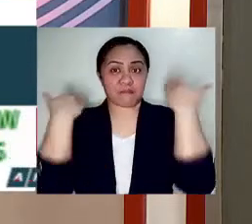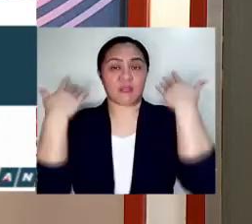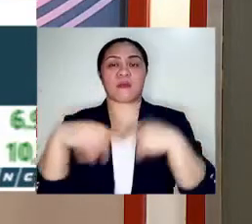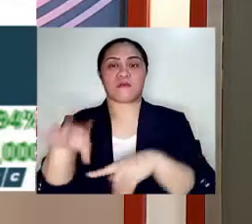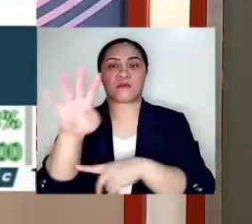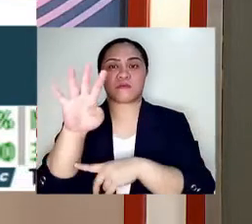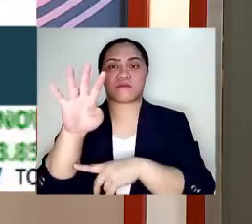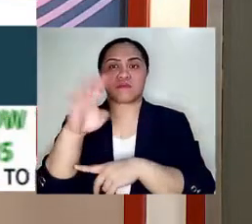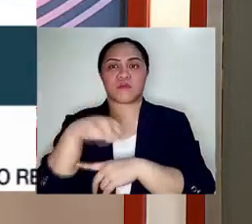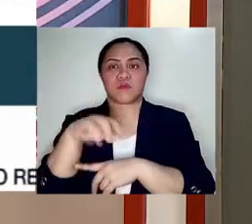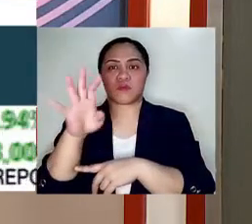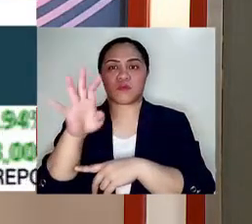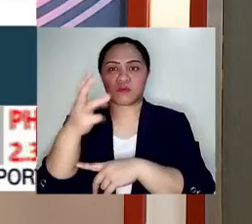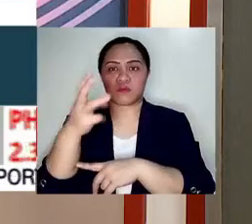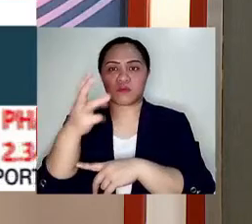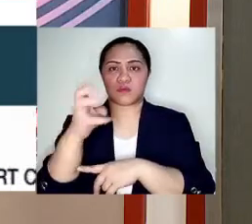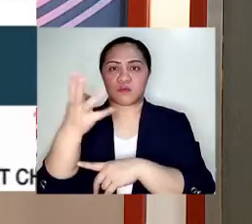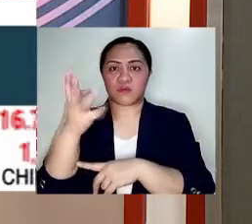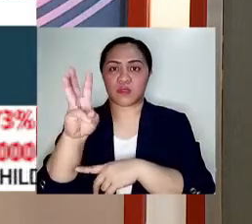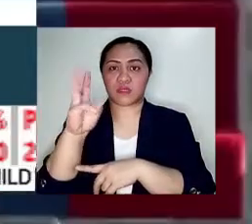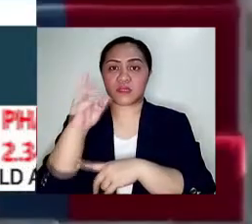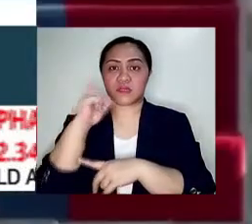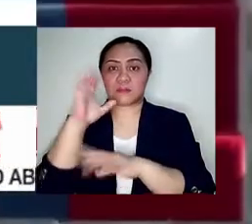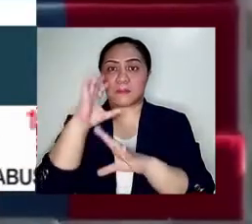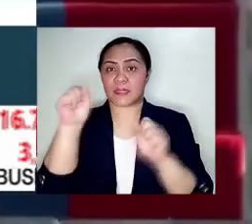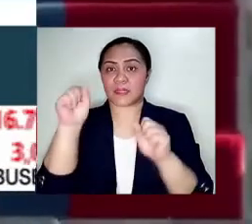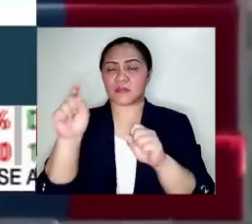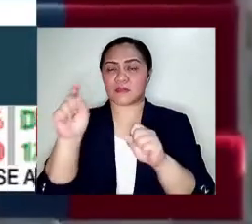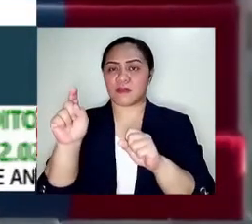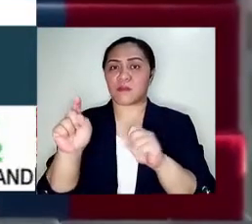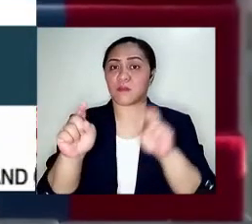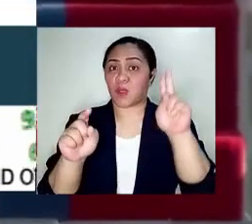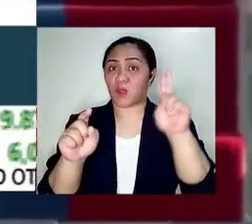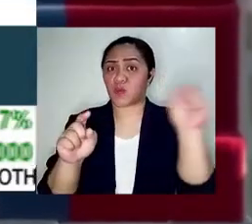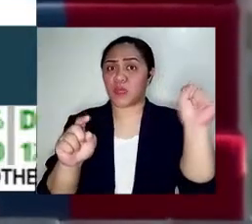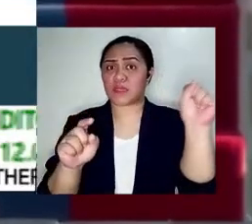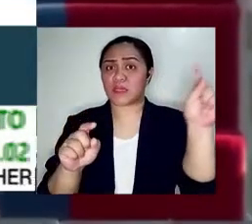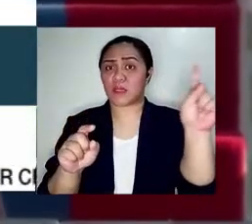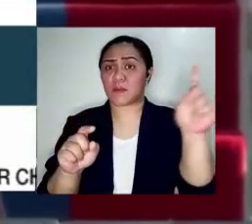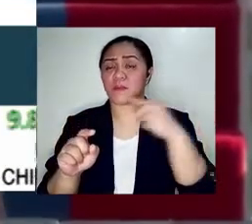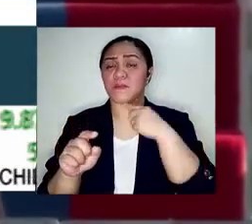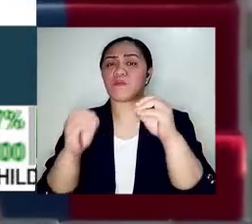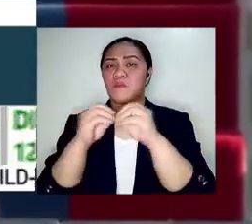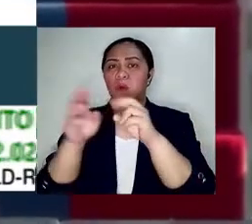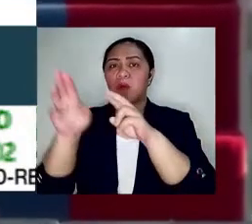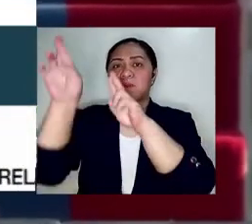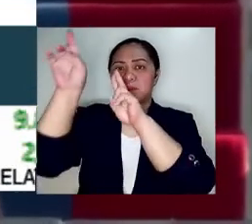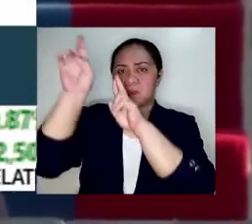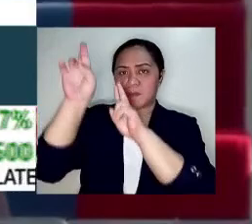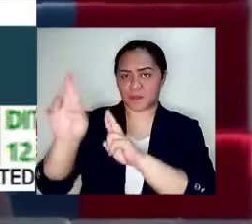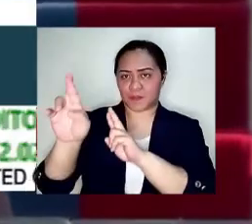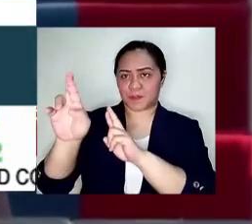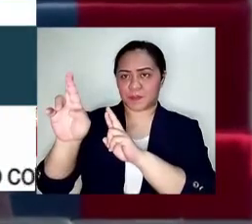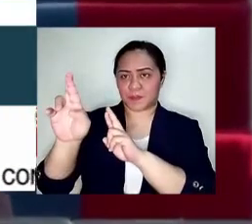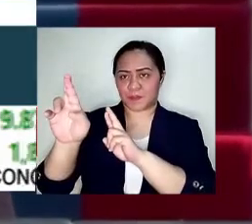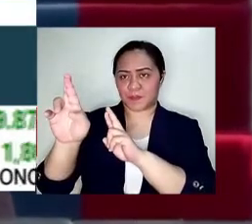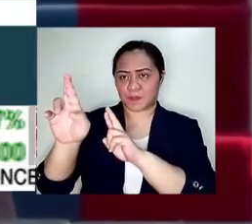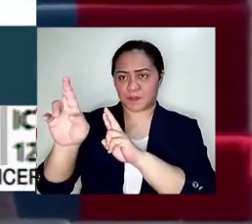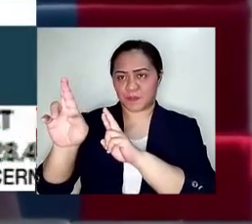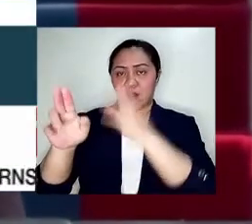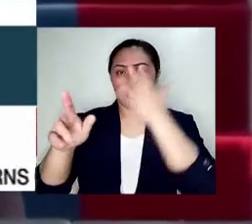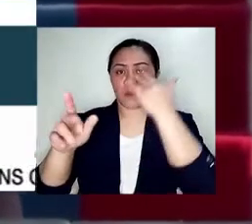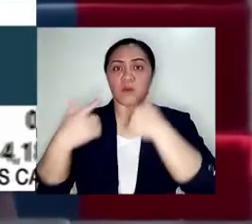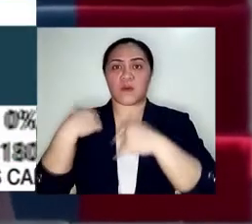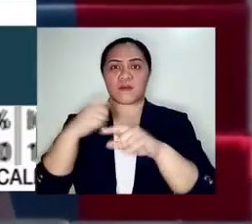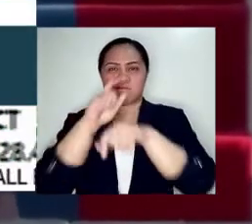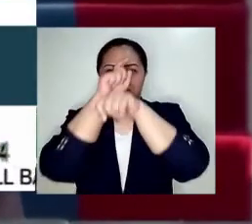Dindo? I think the U.S. will be more respected by their traditional allies. I think it